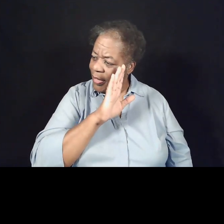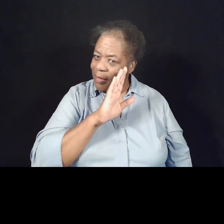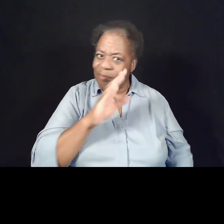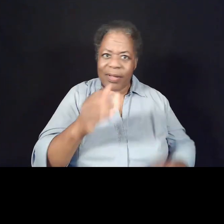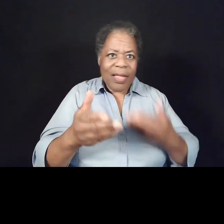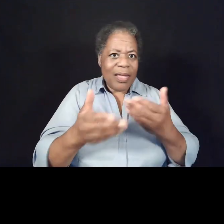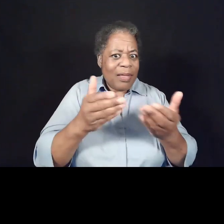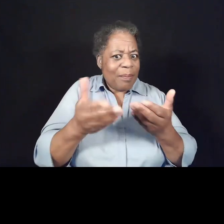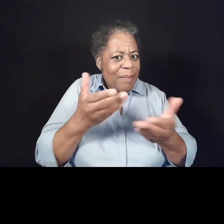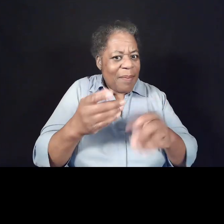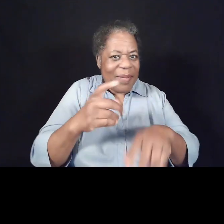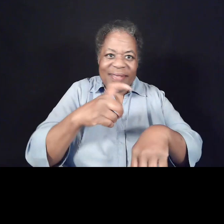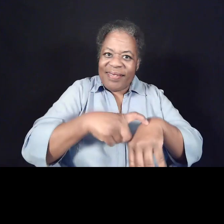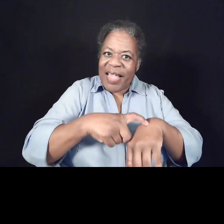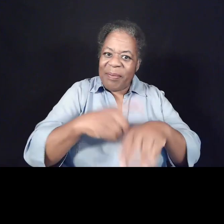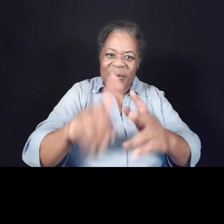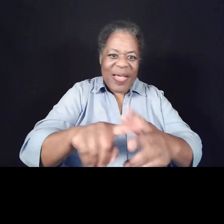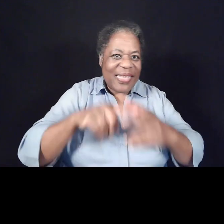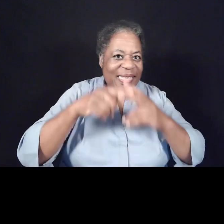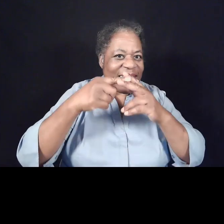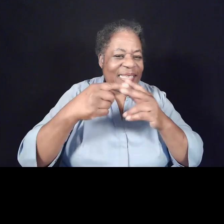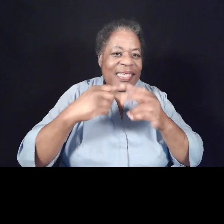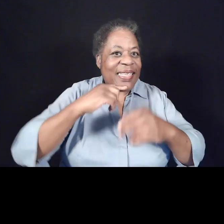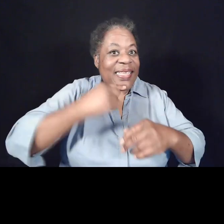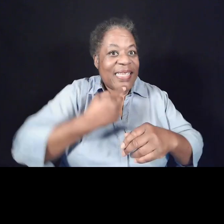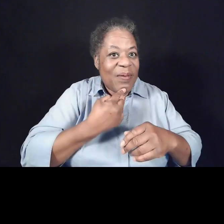something with the one and only life that God has given you.